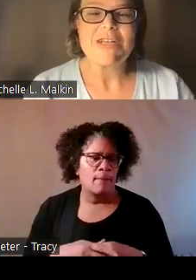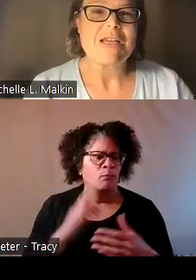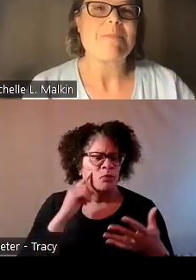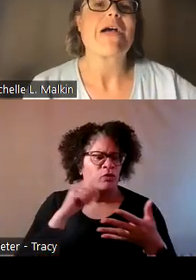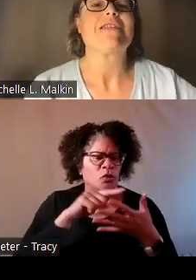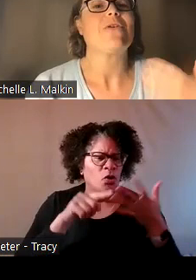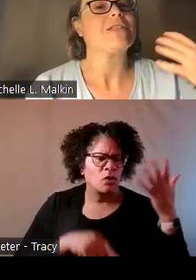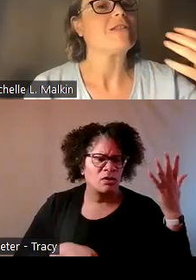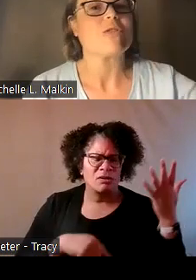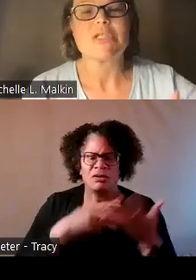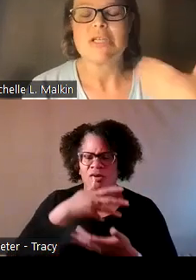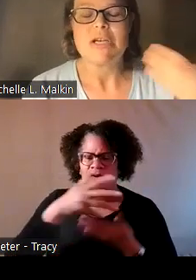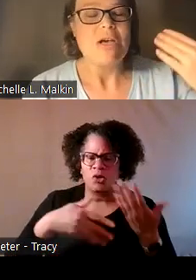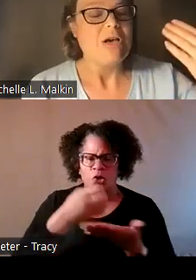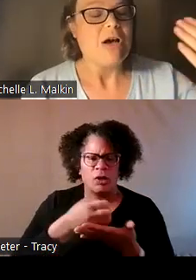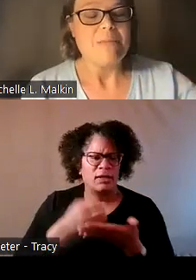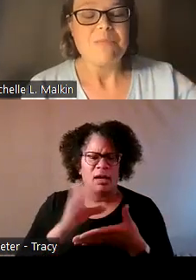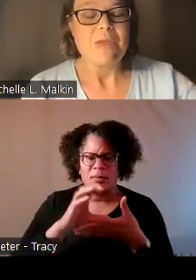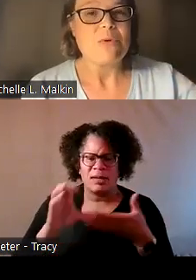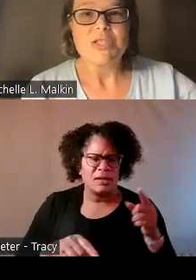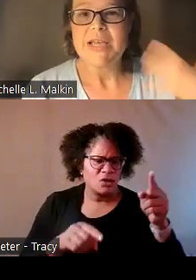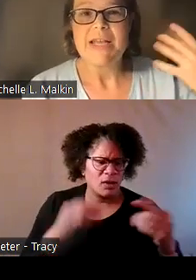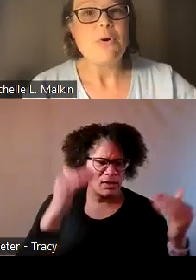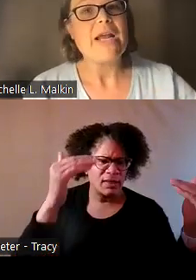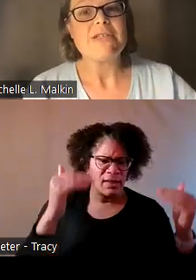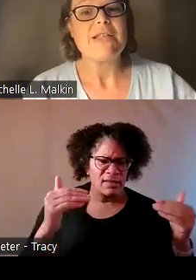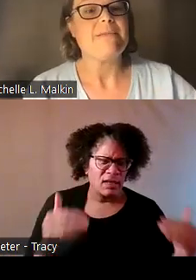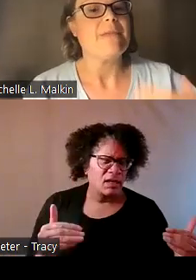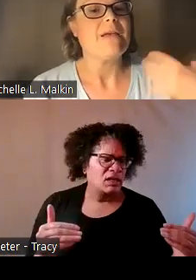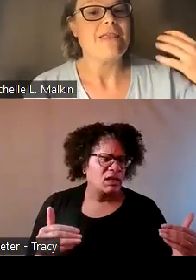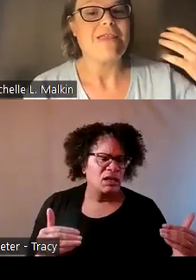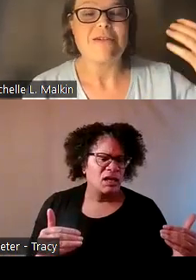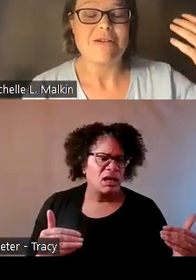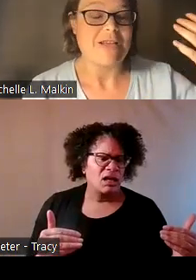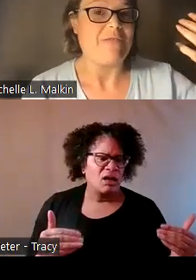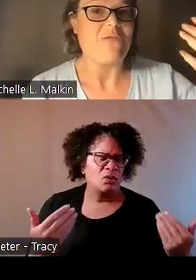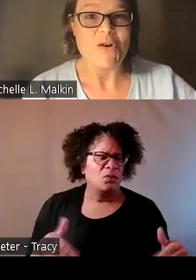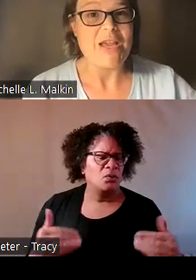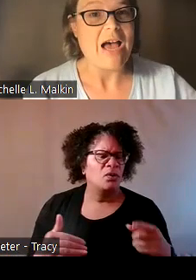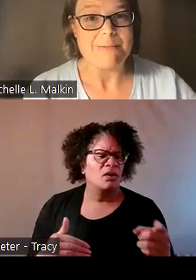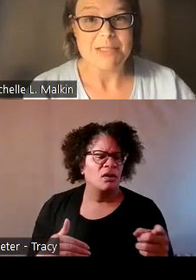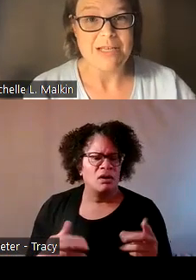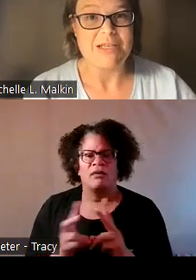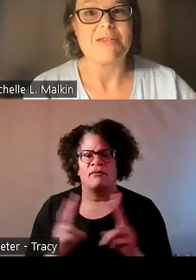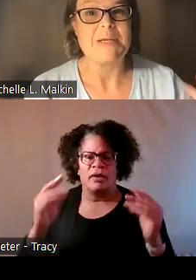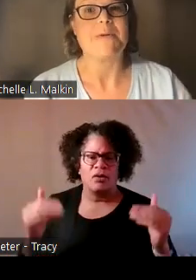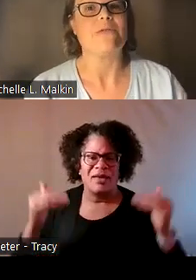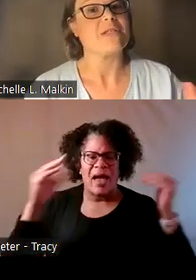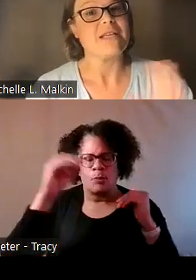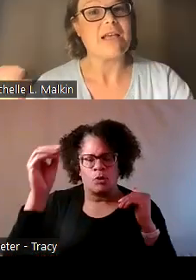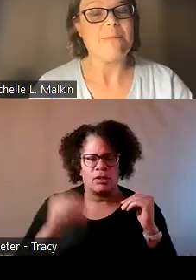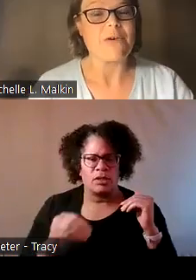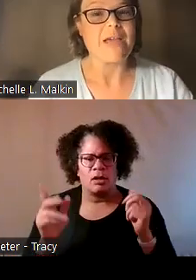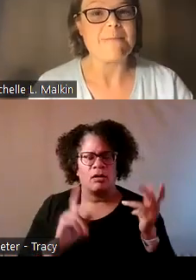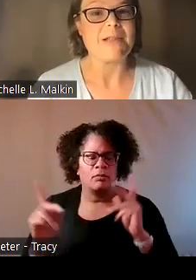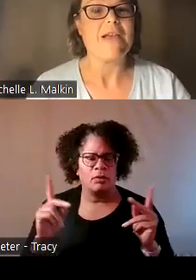social and economic consequences, which were just kind of put out to them, there is a very high percentage of people who are